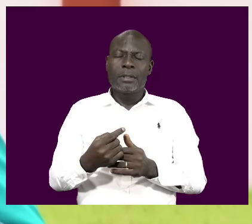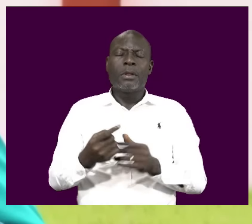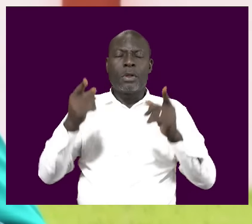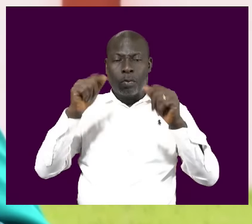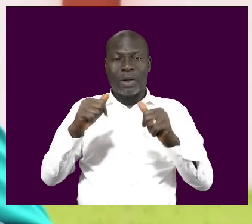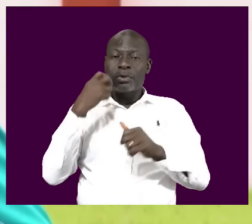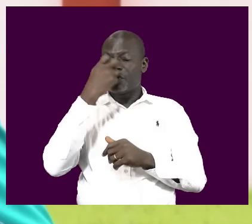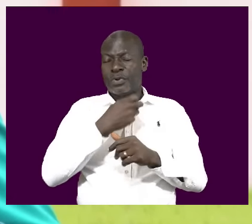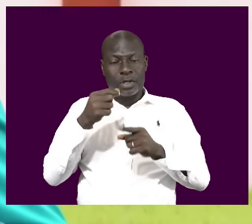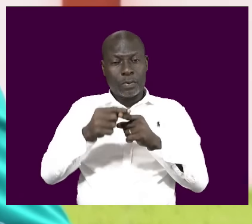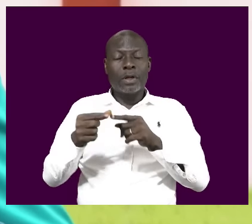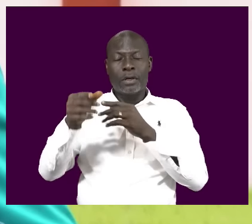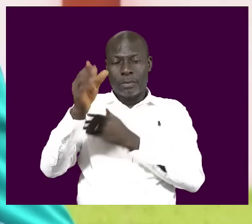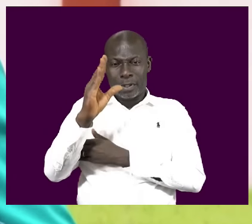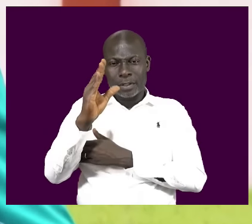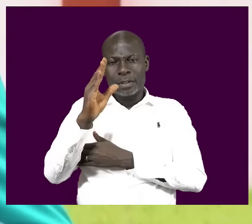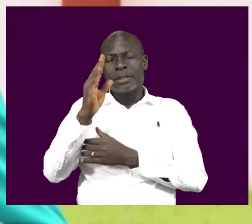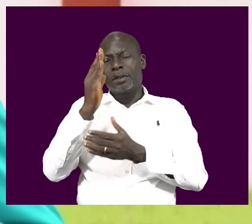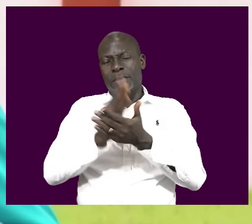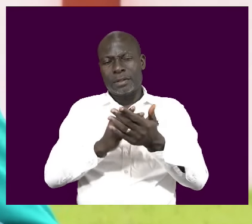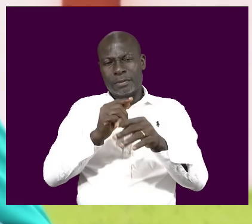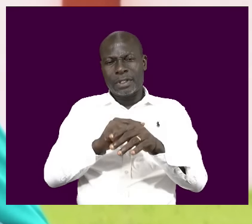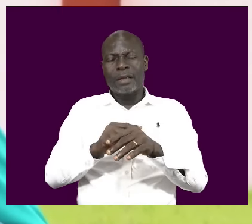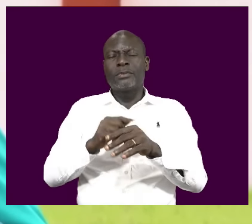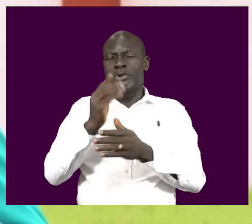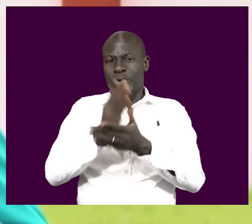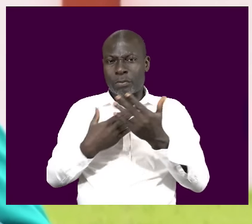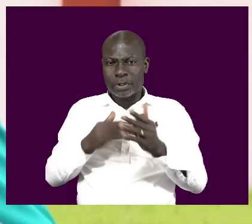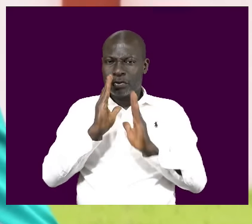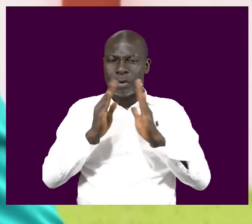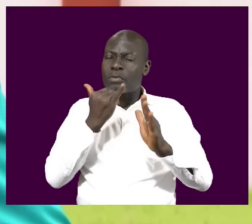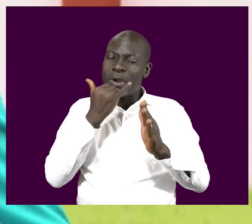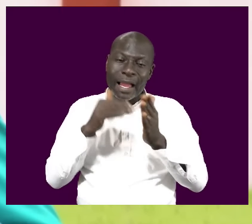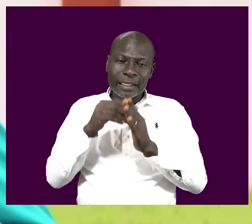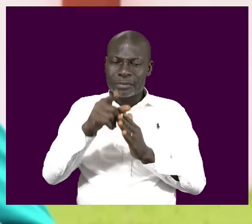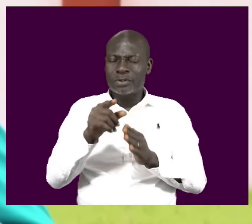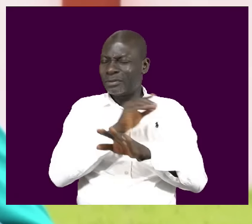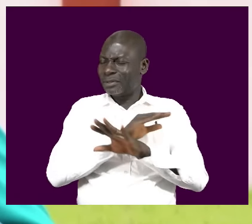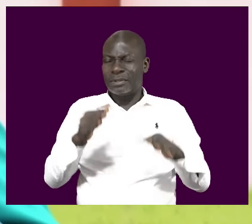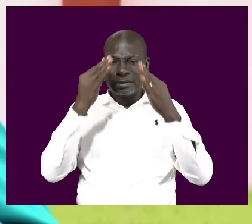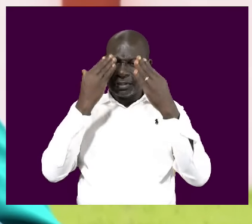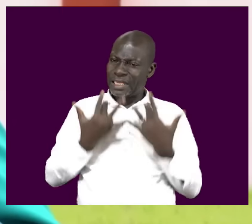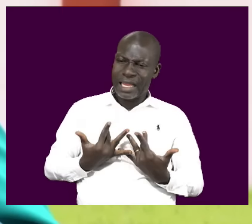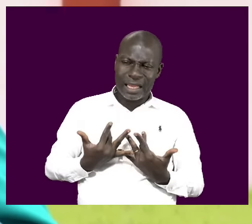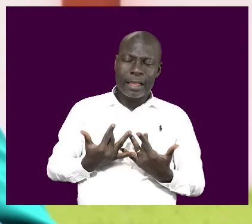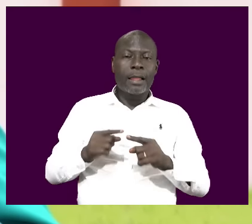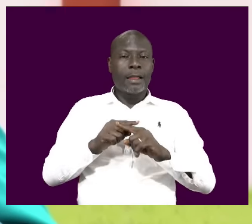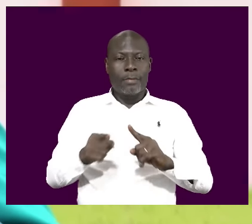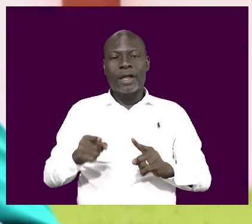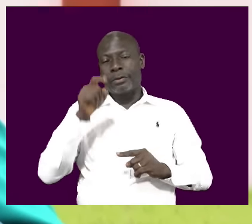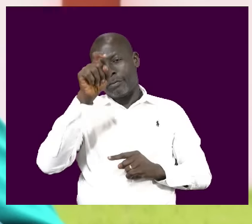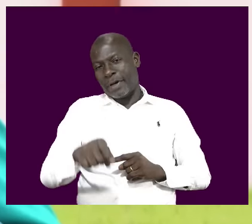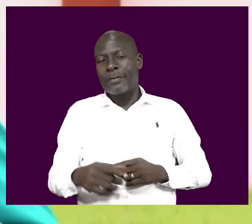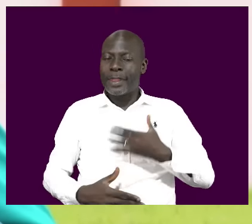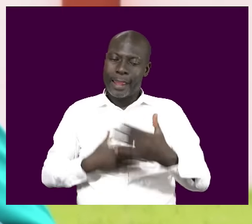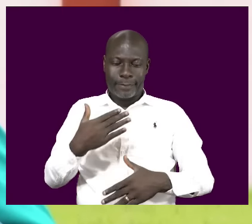sam, ne se kodru brem no bi twa asam ad to ye nso a. Mo ma ye wura ho. Na mu ye ma ye nnye, e wo